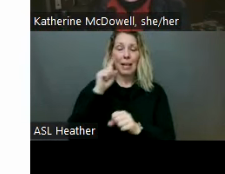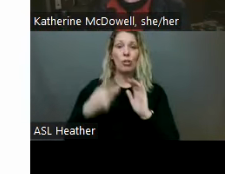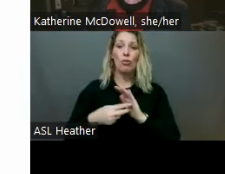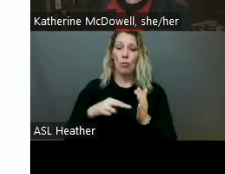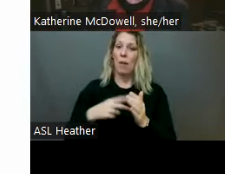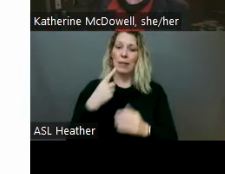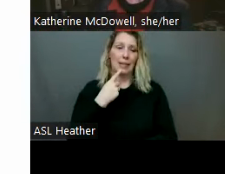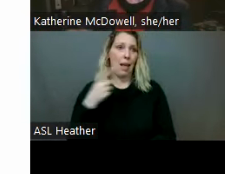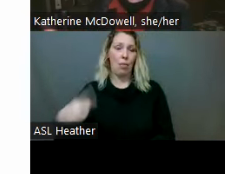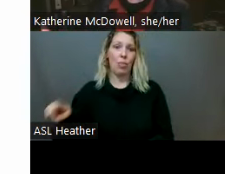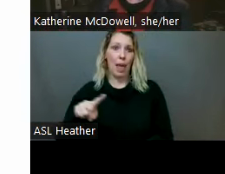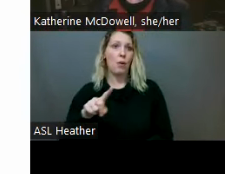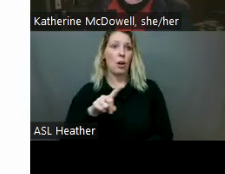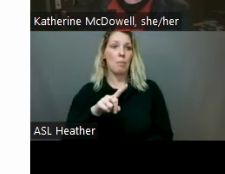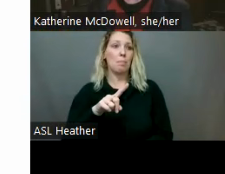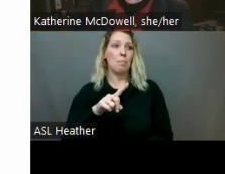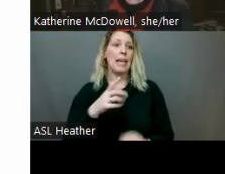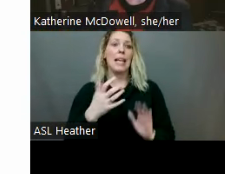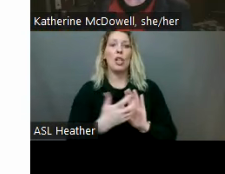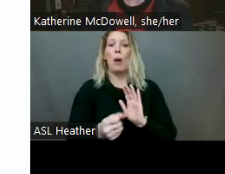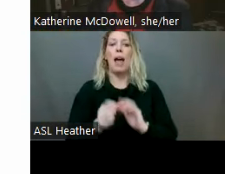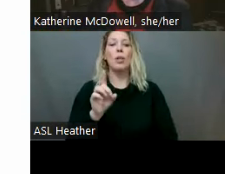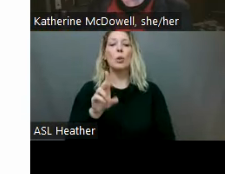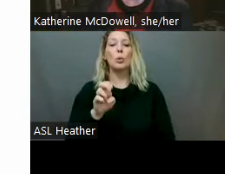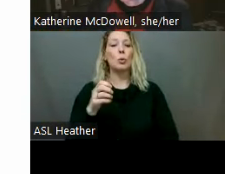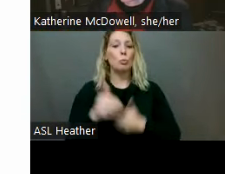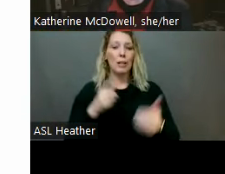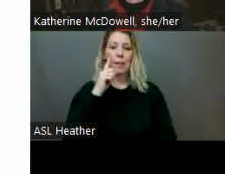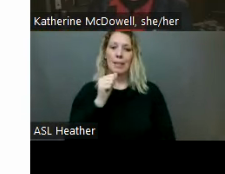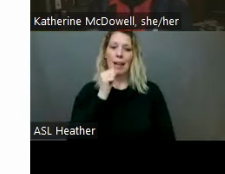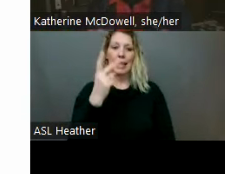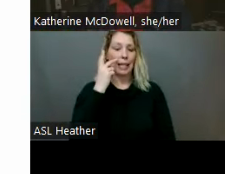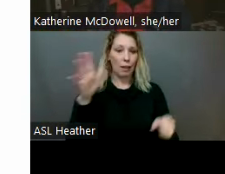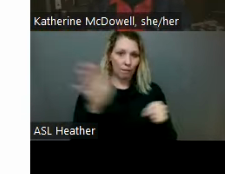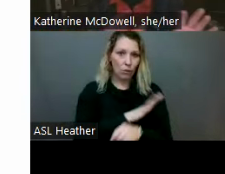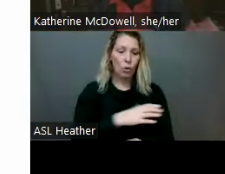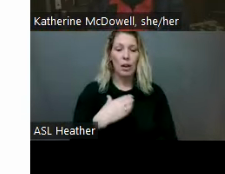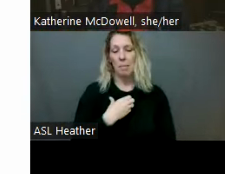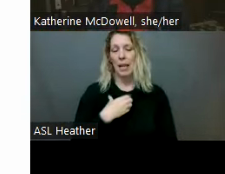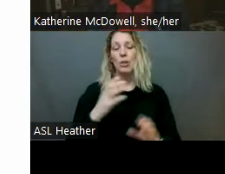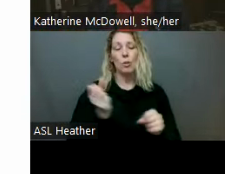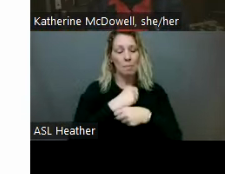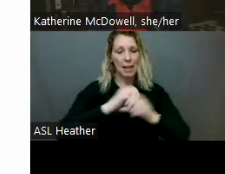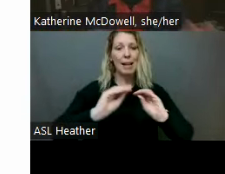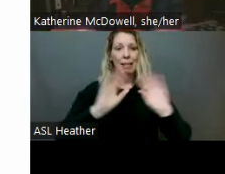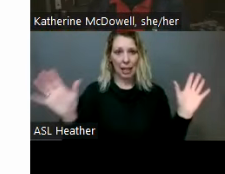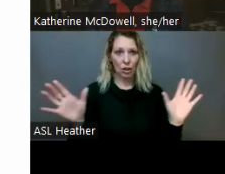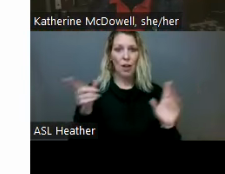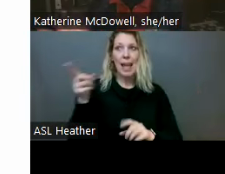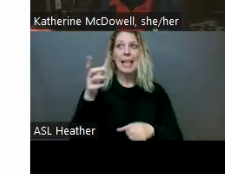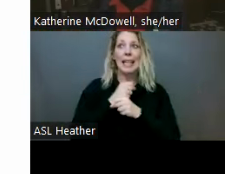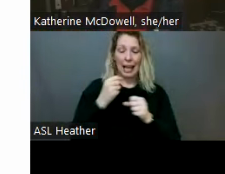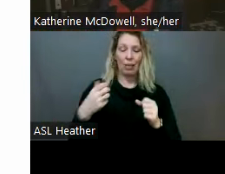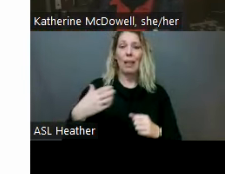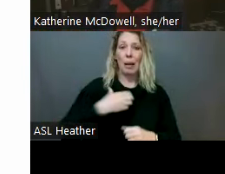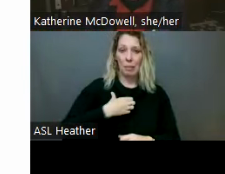they were being deprived of due process because they weren't seeing the full complaint against them. So we made clear that they get the complaint. It's just